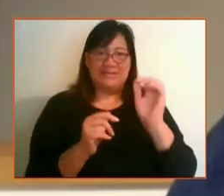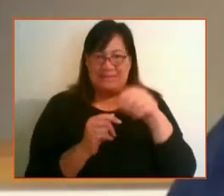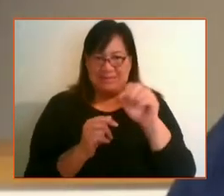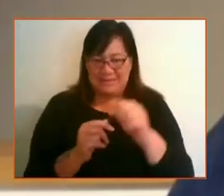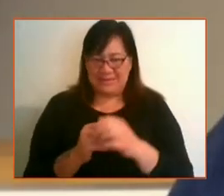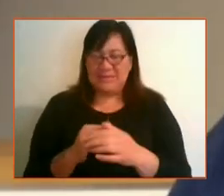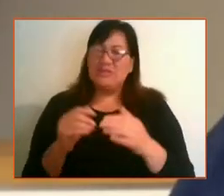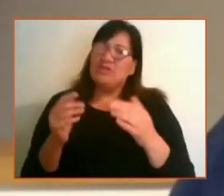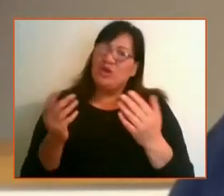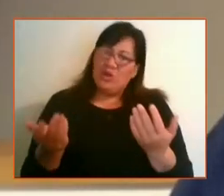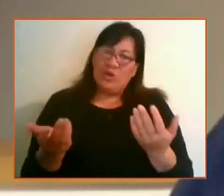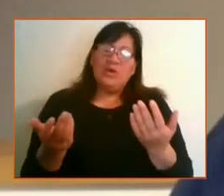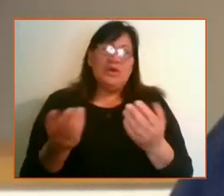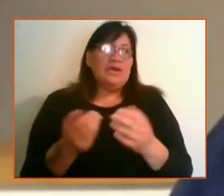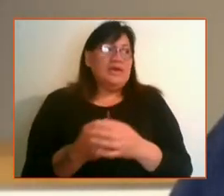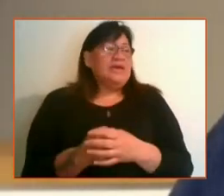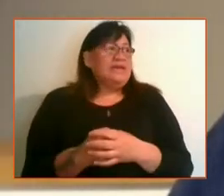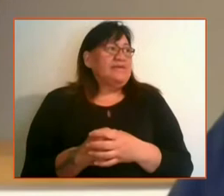that we've got to be